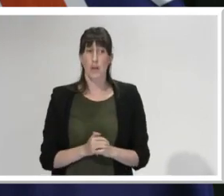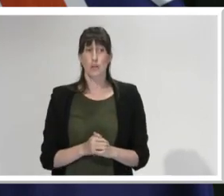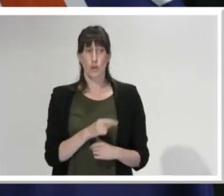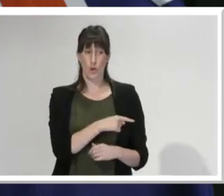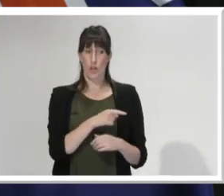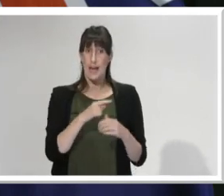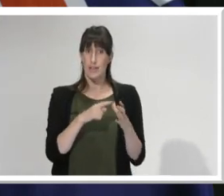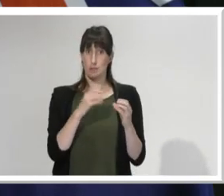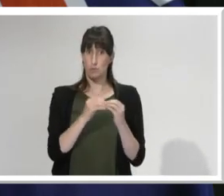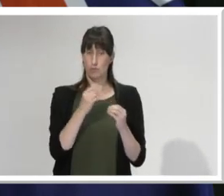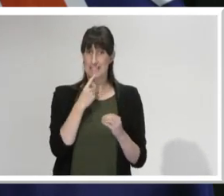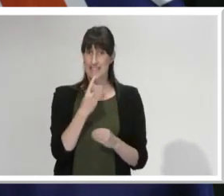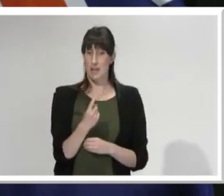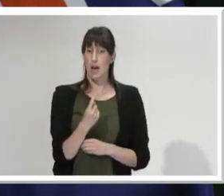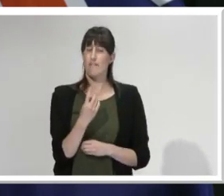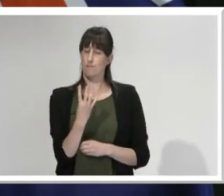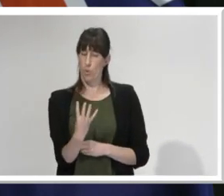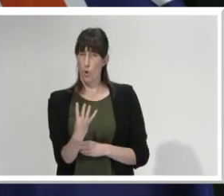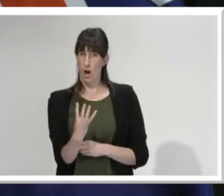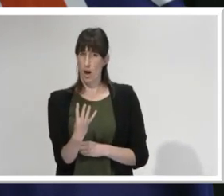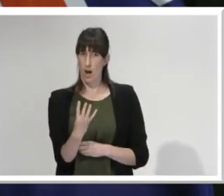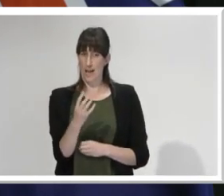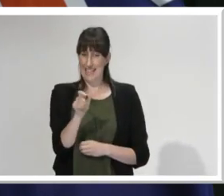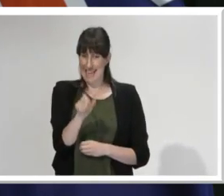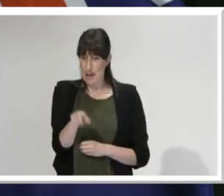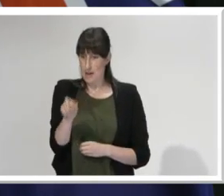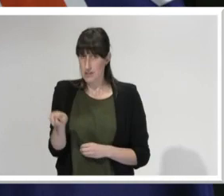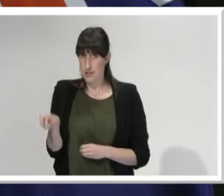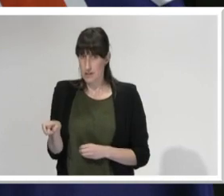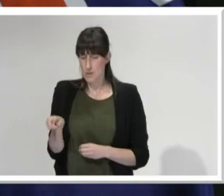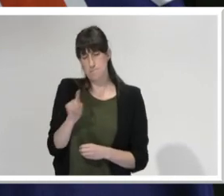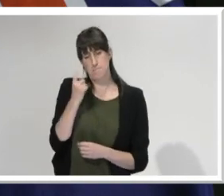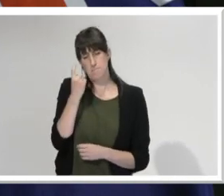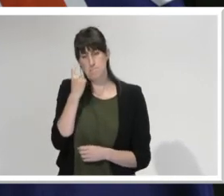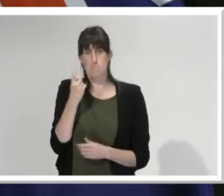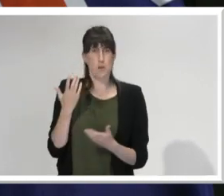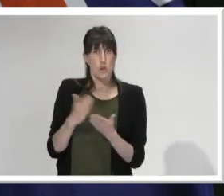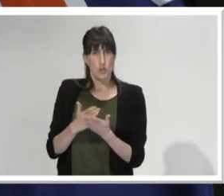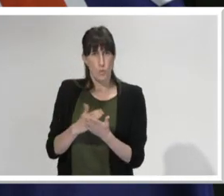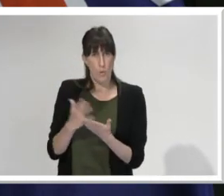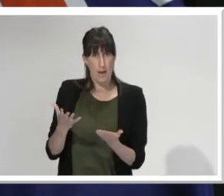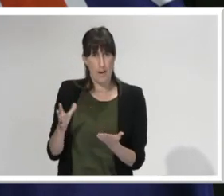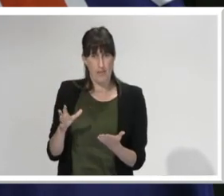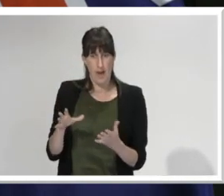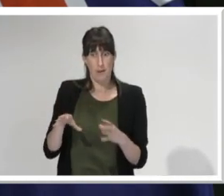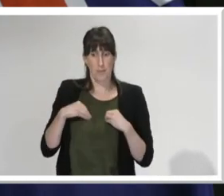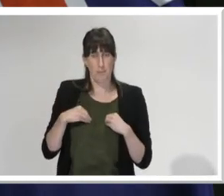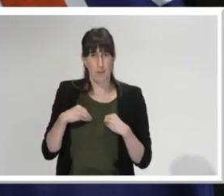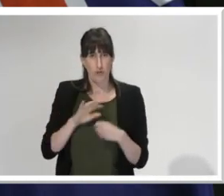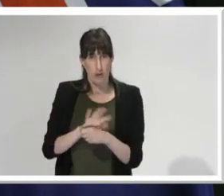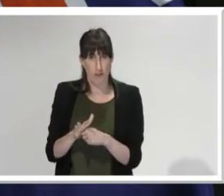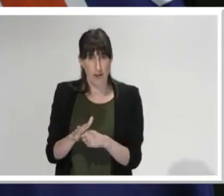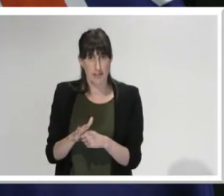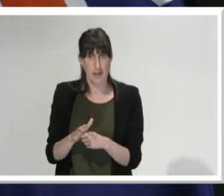4 cases where we have questions. Now, and on the one hand, that's a small number. On the other, it might tell us something bigger. So that's